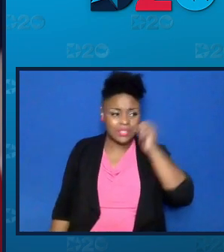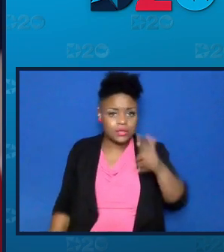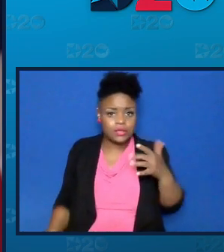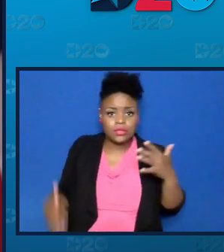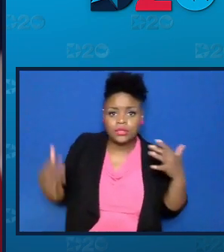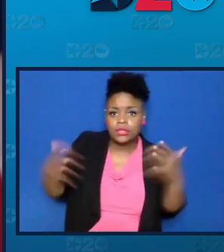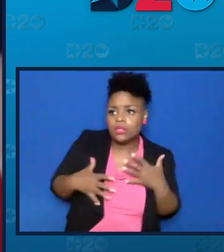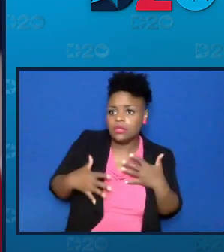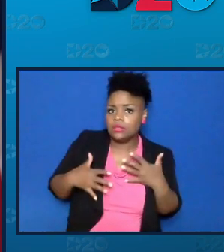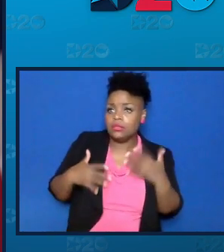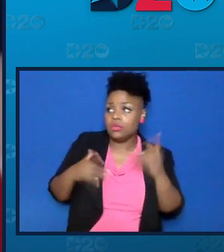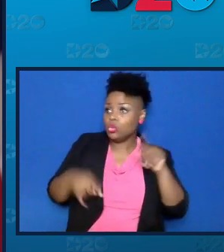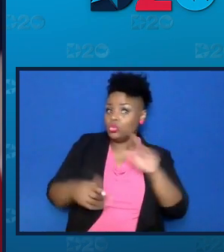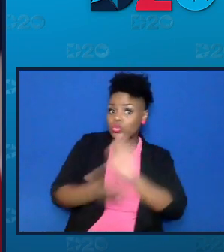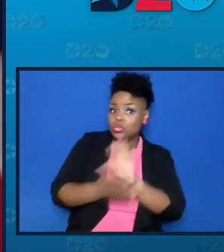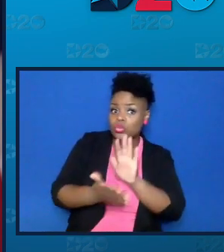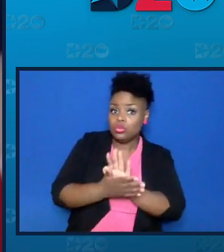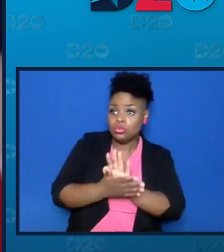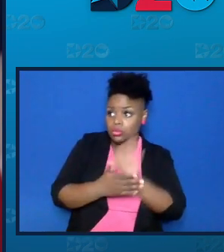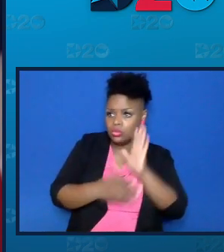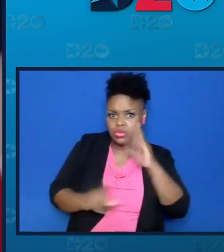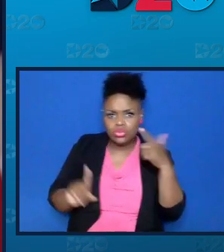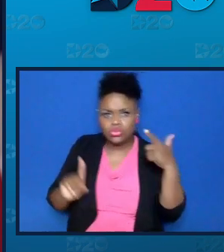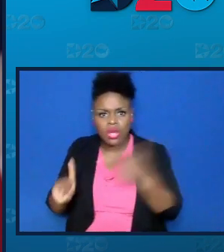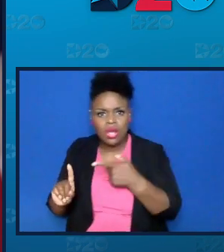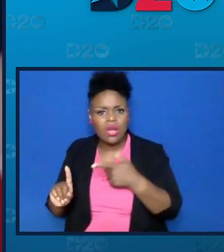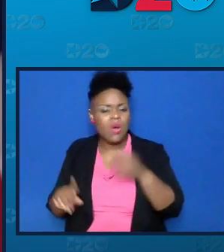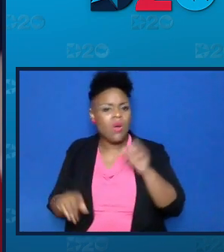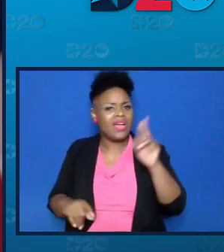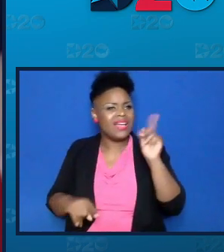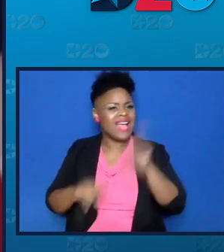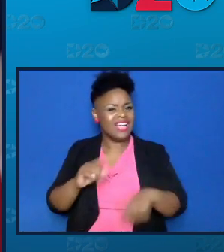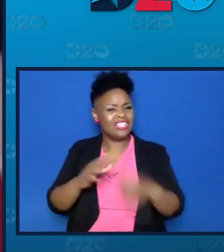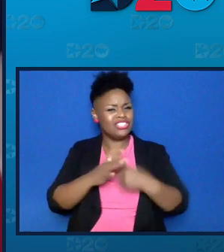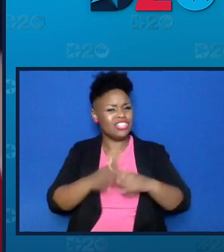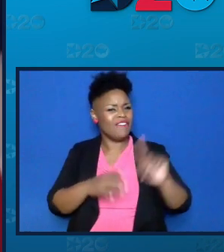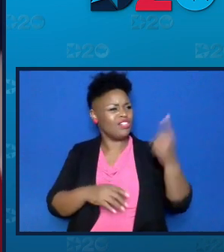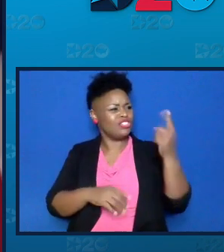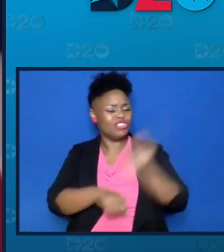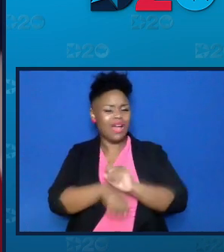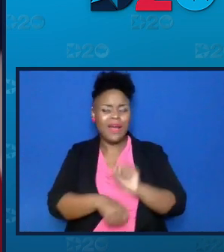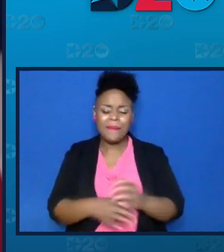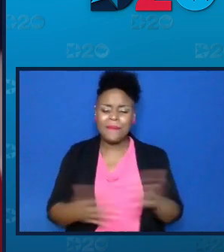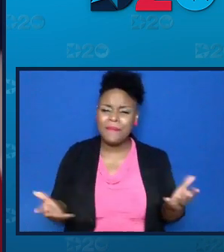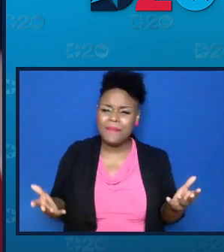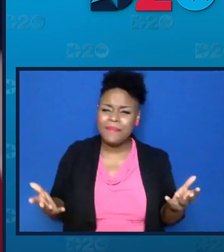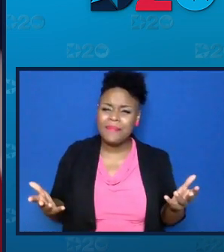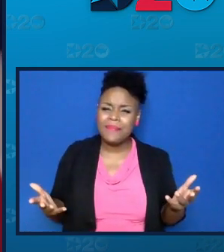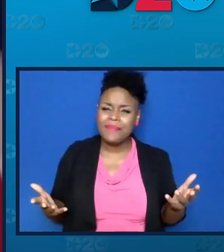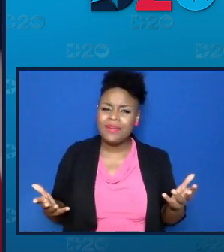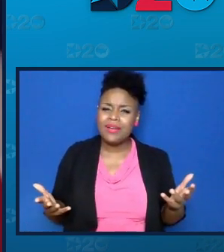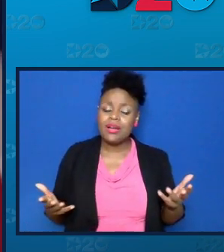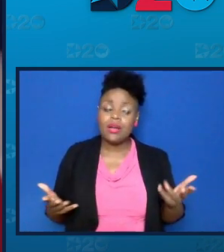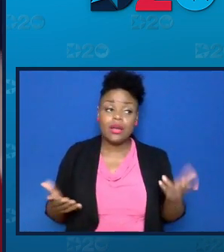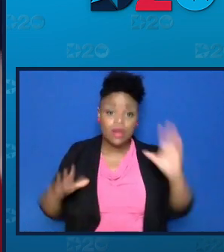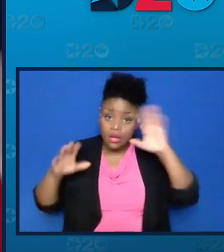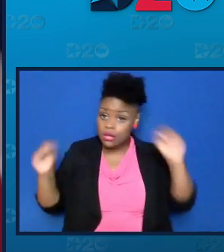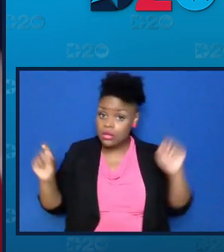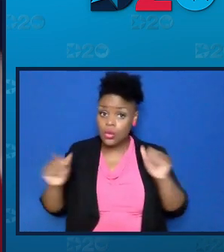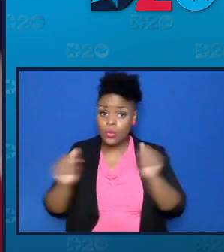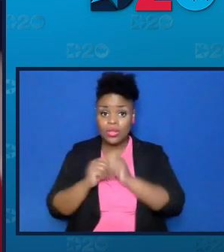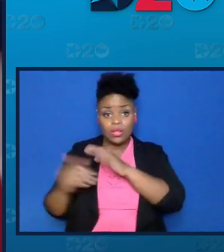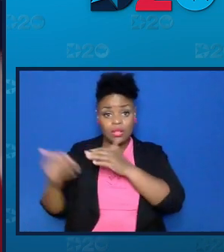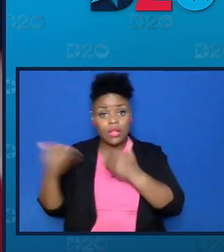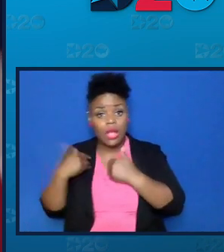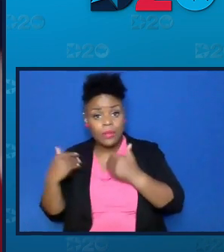or the inability to get started in your first job, it will be the work of the next president to restore the promise of America